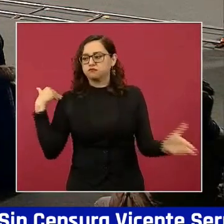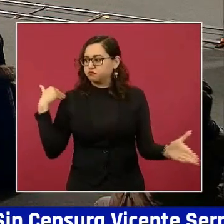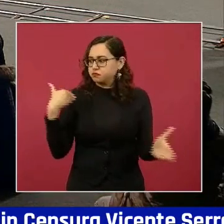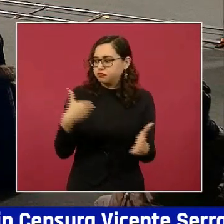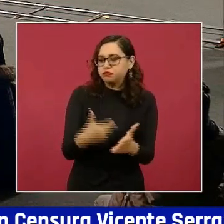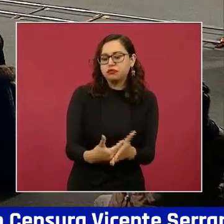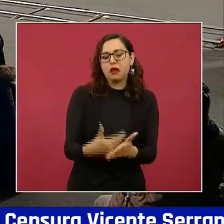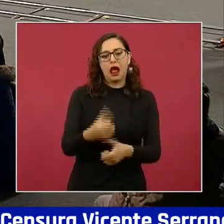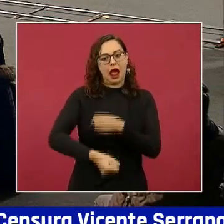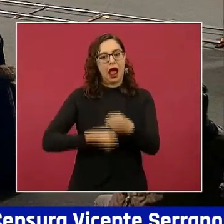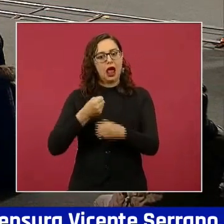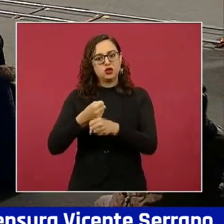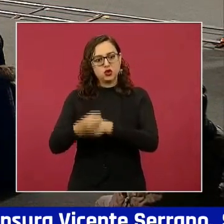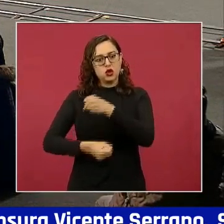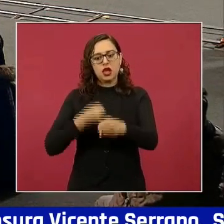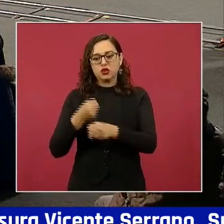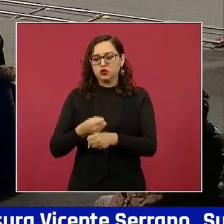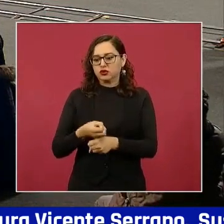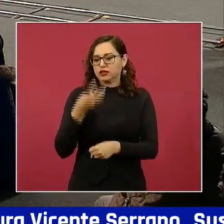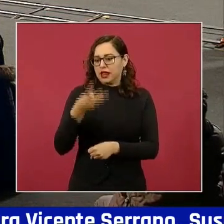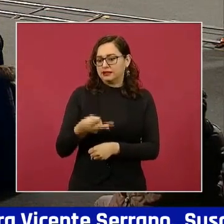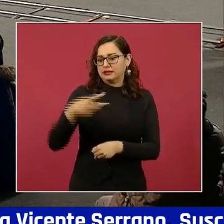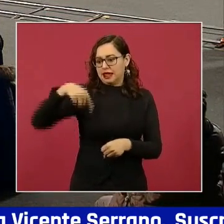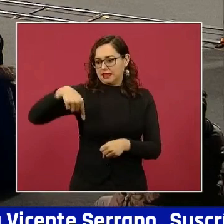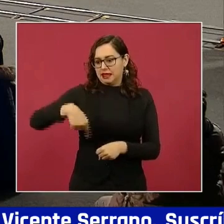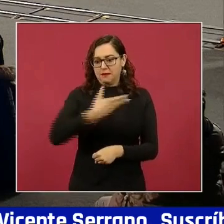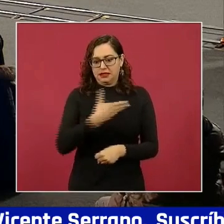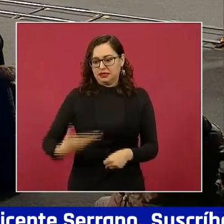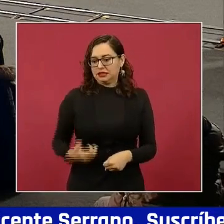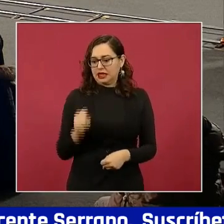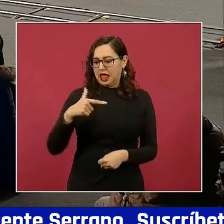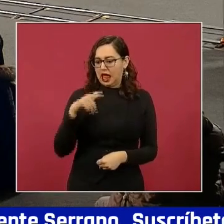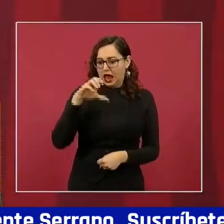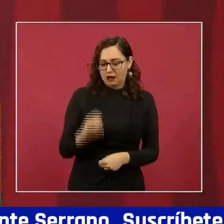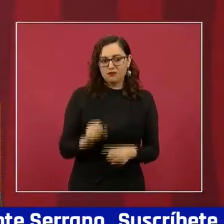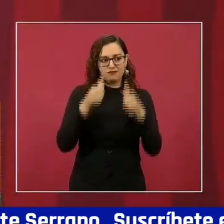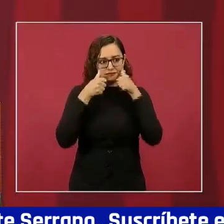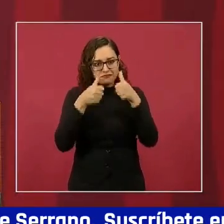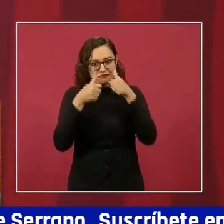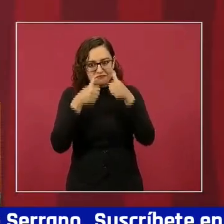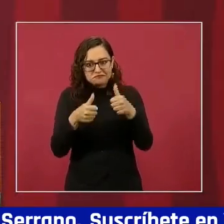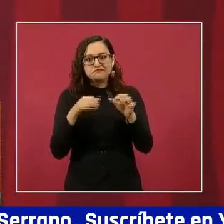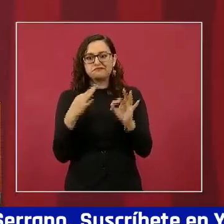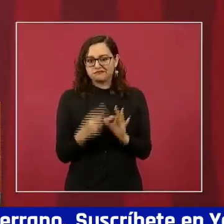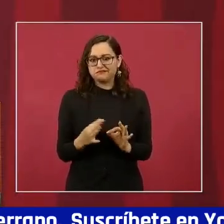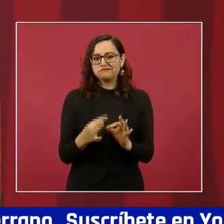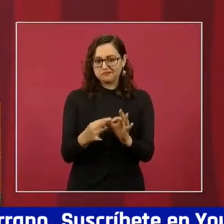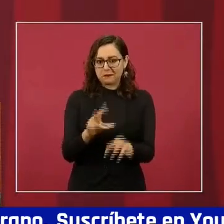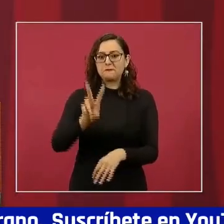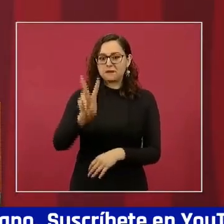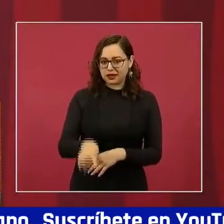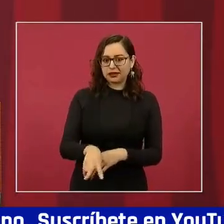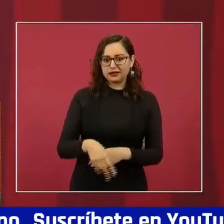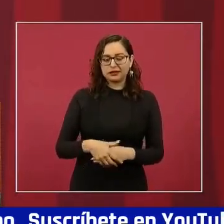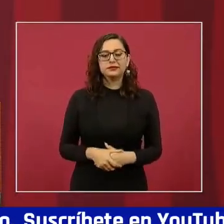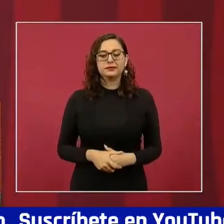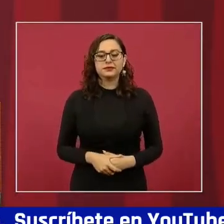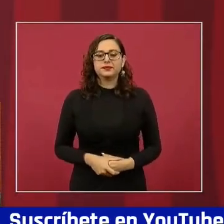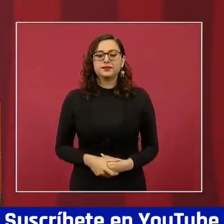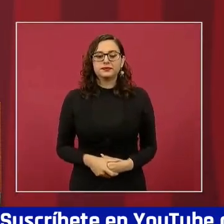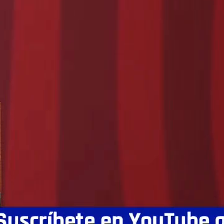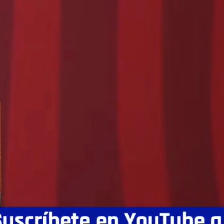en estos años de la administración del presidente López Obrador. As an environmentalist and a human rights campaign, I'm looking forward